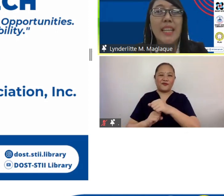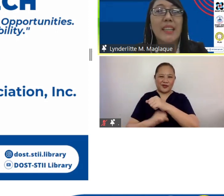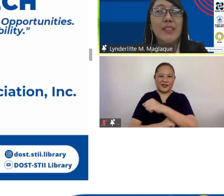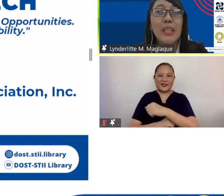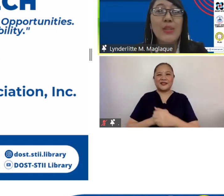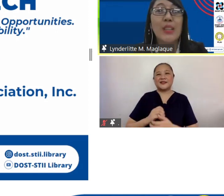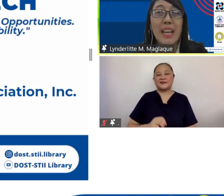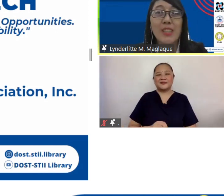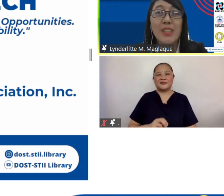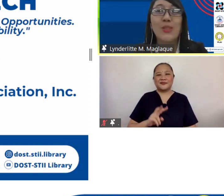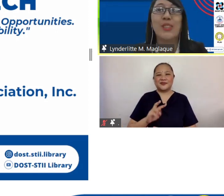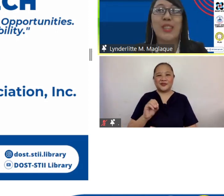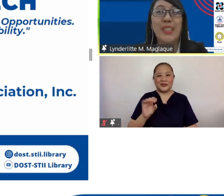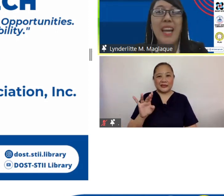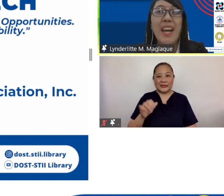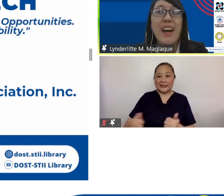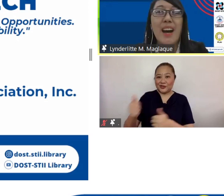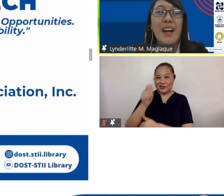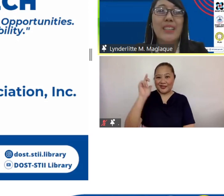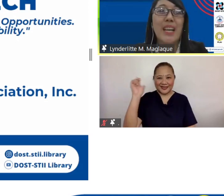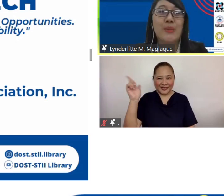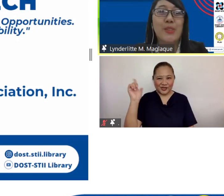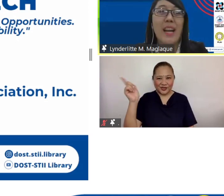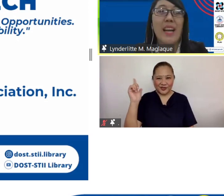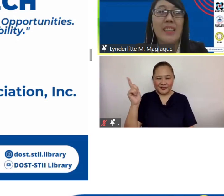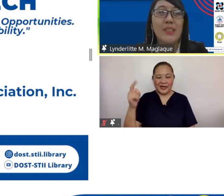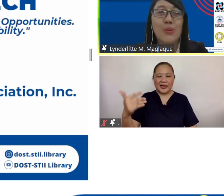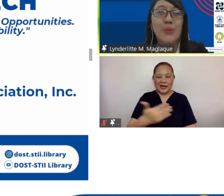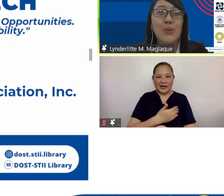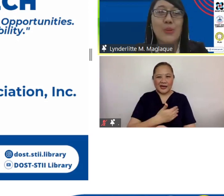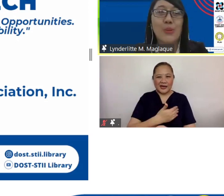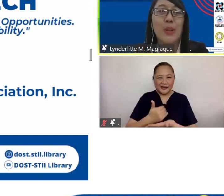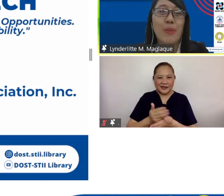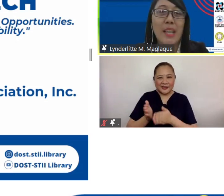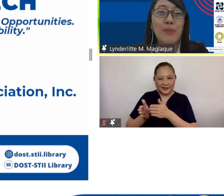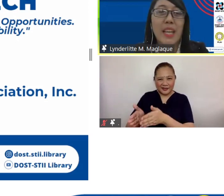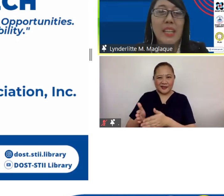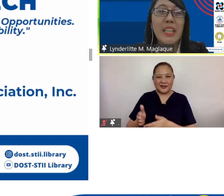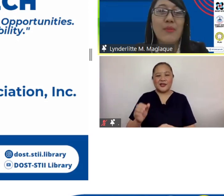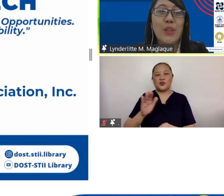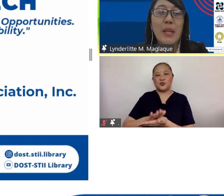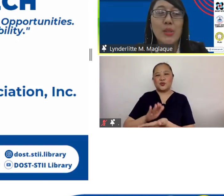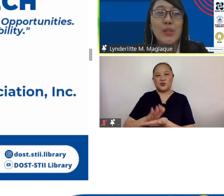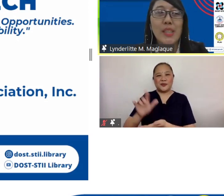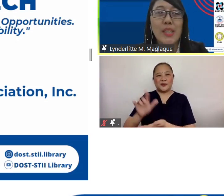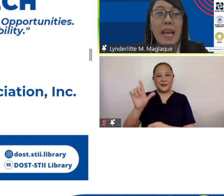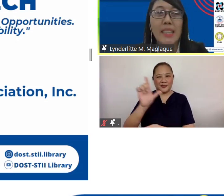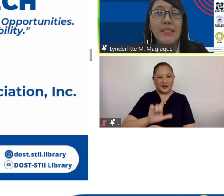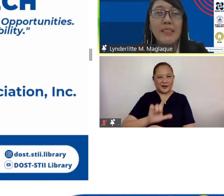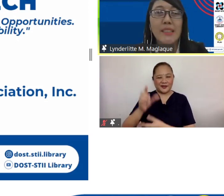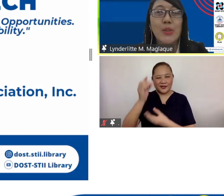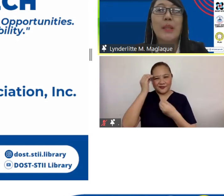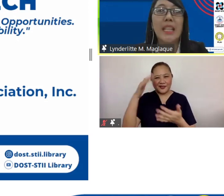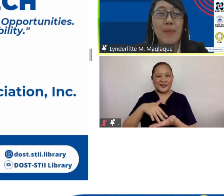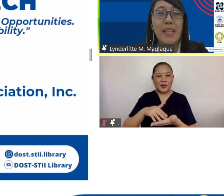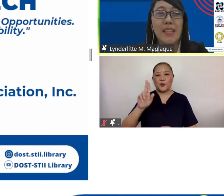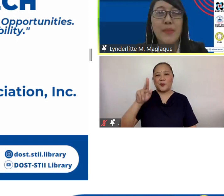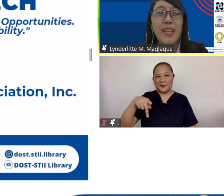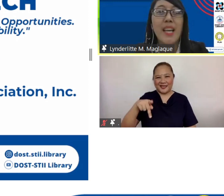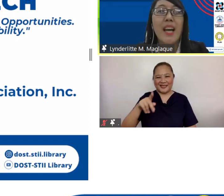2018, and a senior lecturer, Archives track at the School of Library and Information Studies in UP